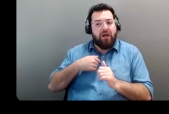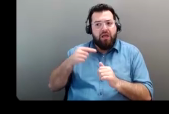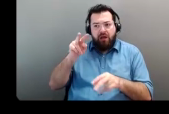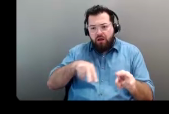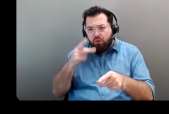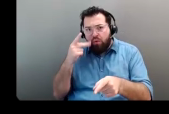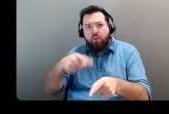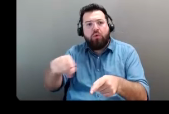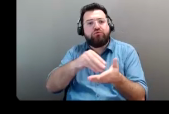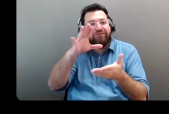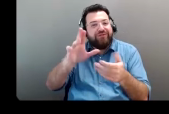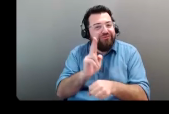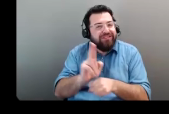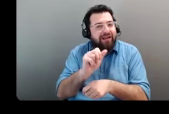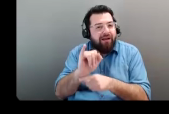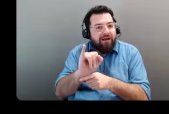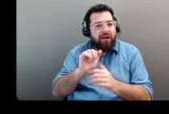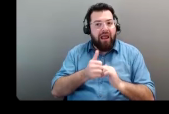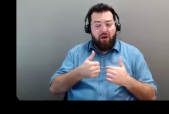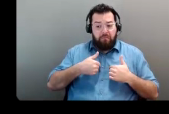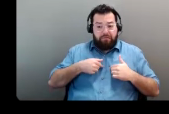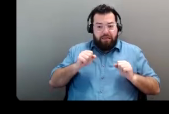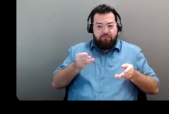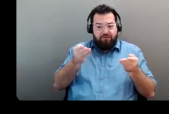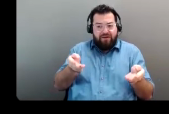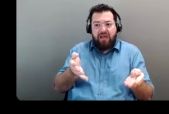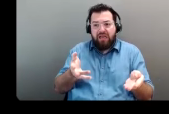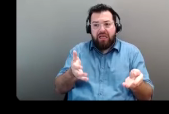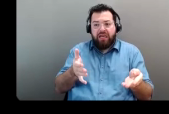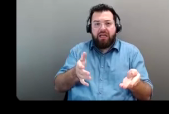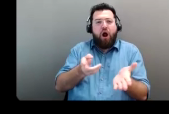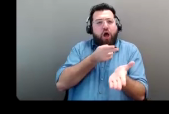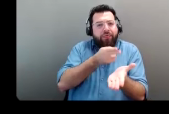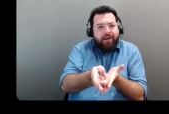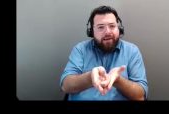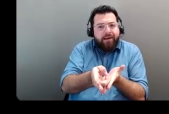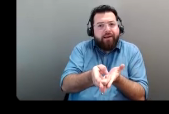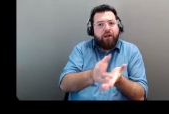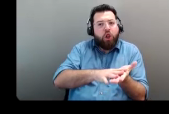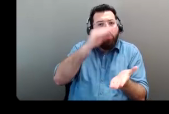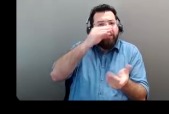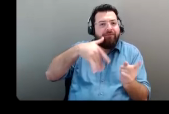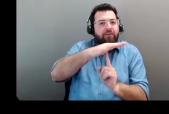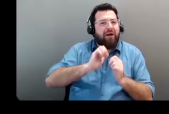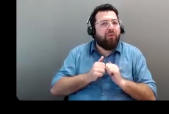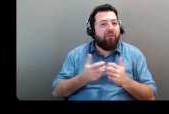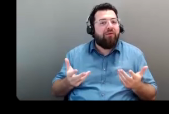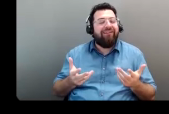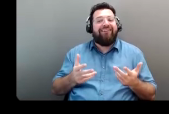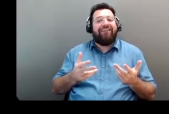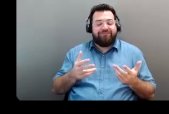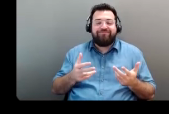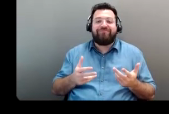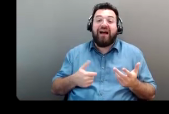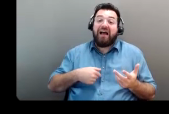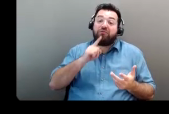it, and how can I give those students a authentic learning environment. And I really want to shout